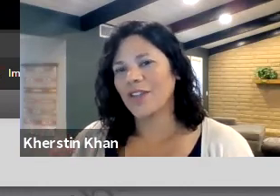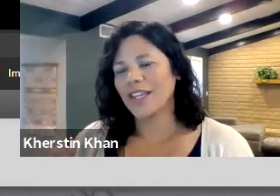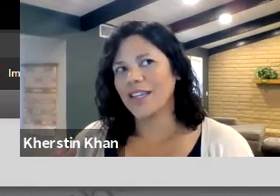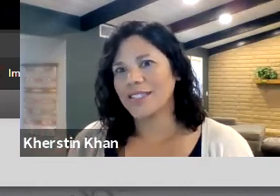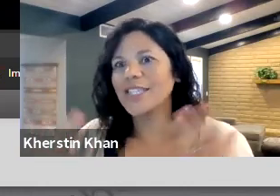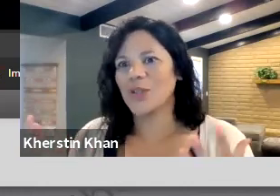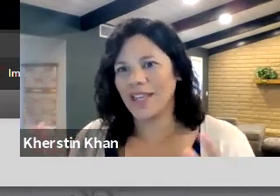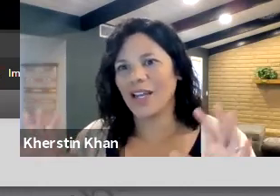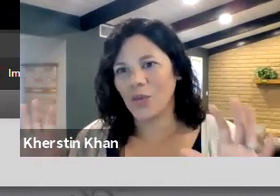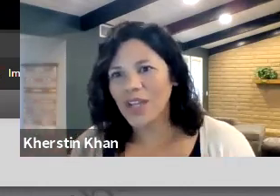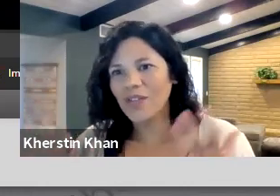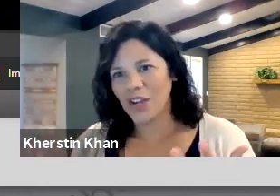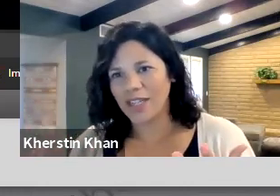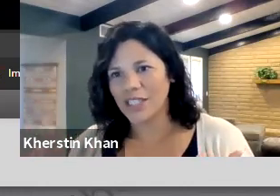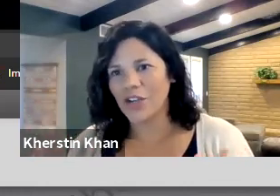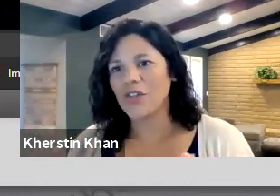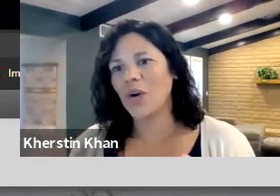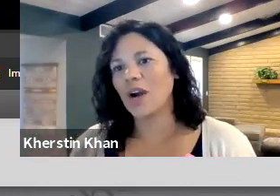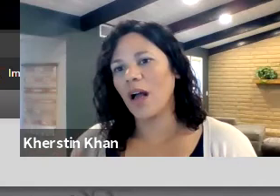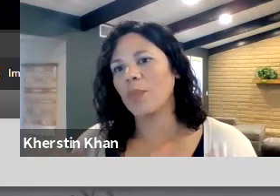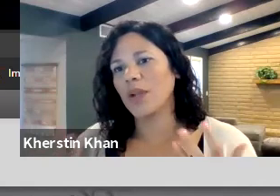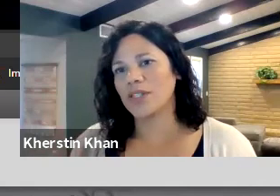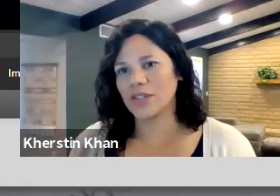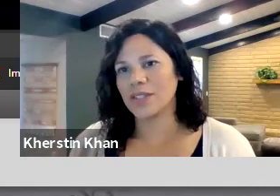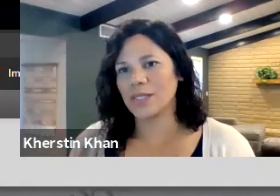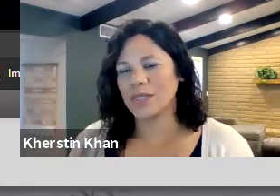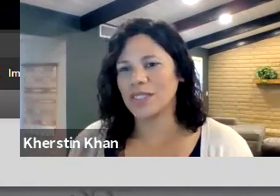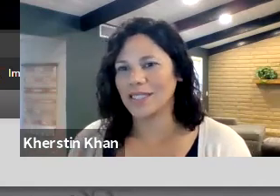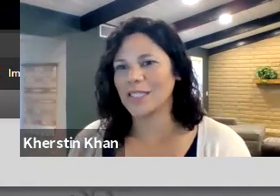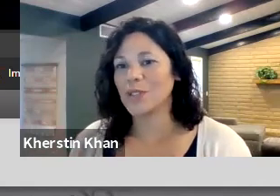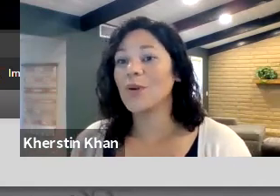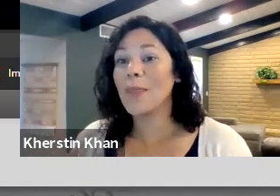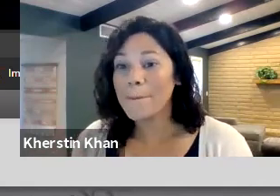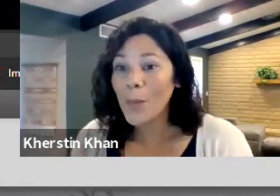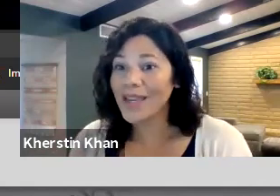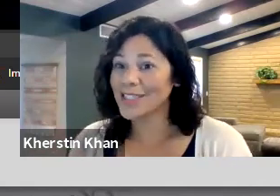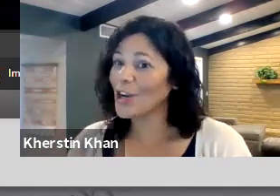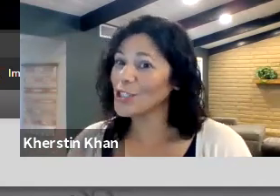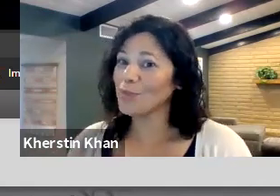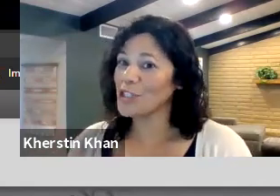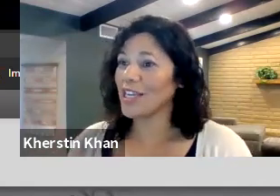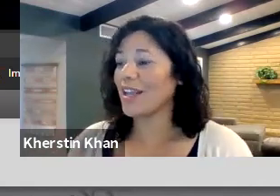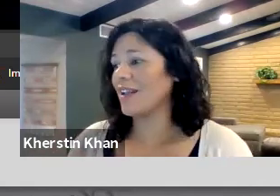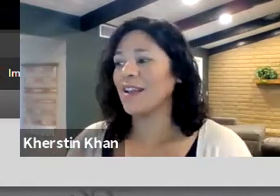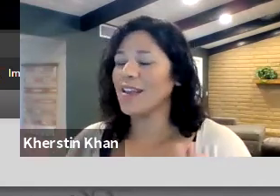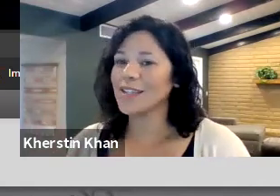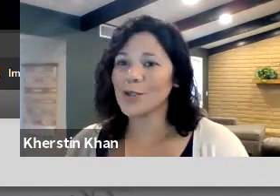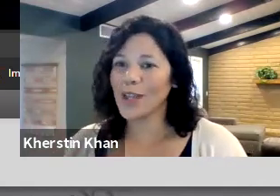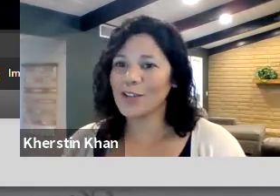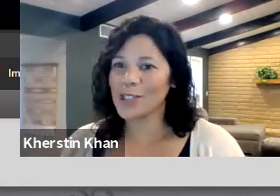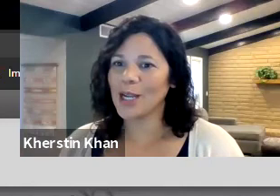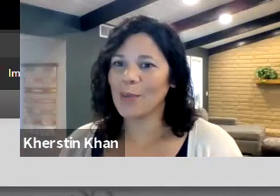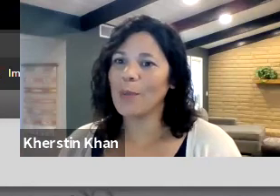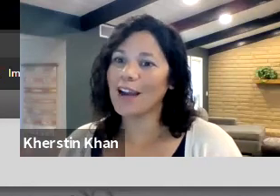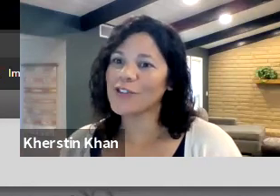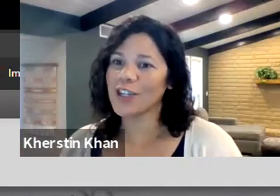you kind of like, it excites you again, it reinvigorates you for helping our students to be successful. So in the moment, it's hard to appreciate it, and that's